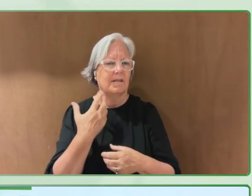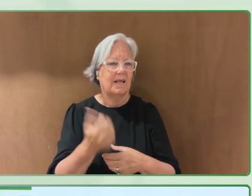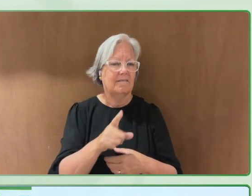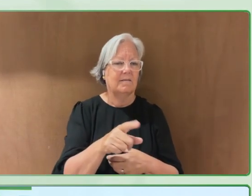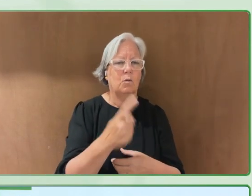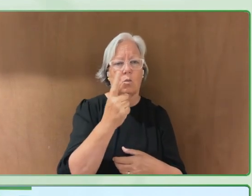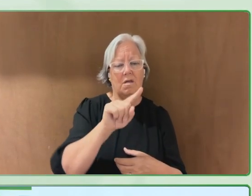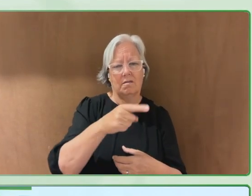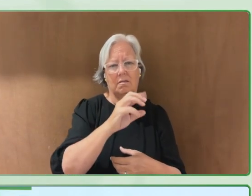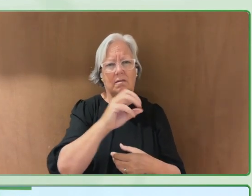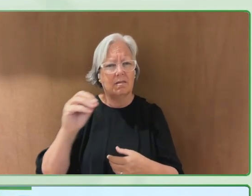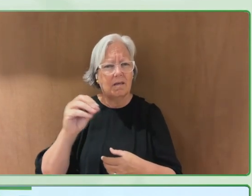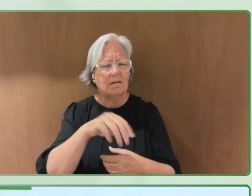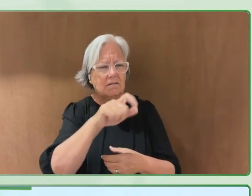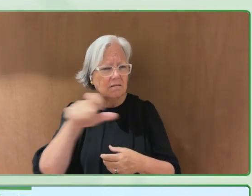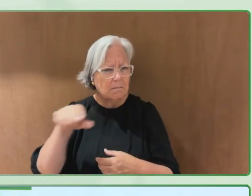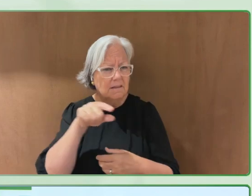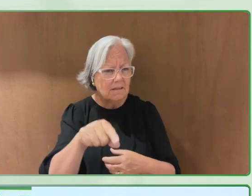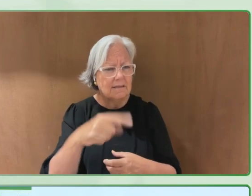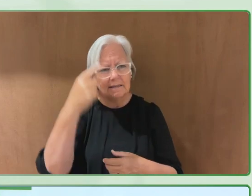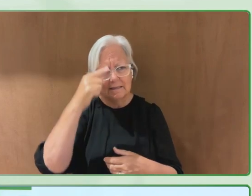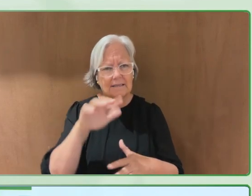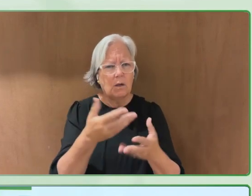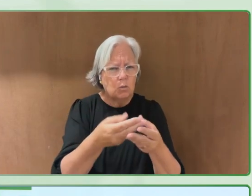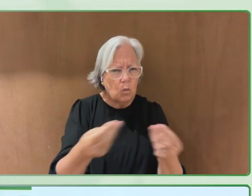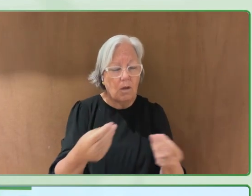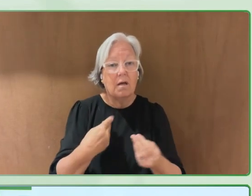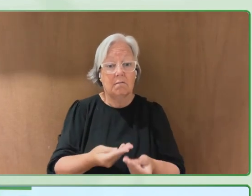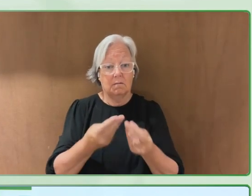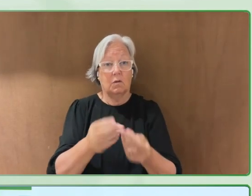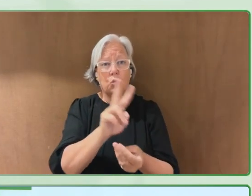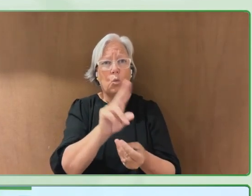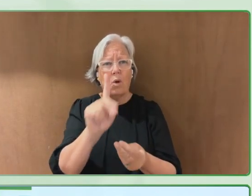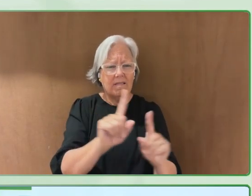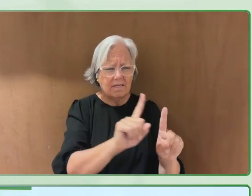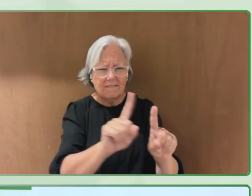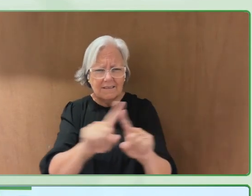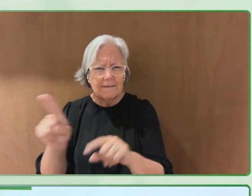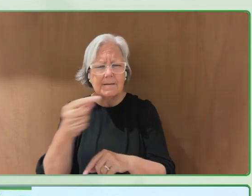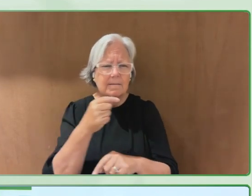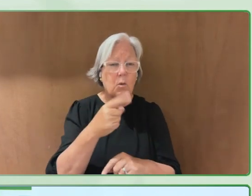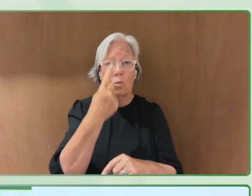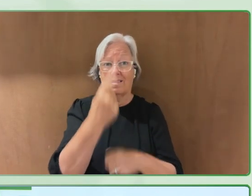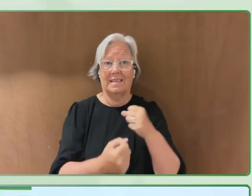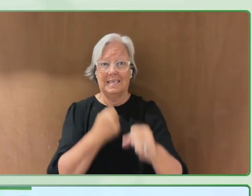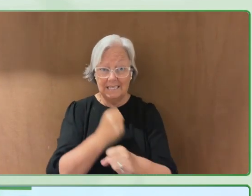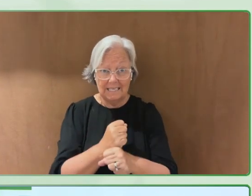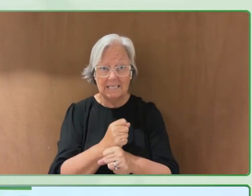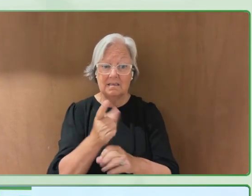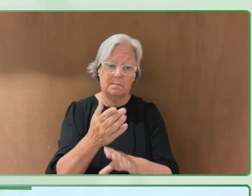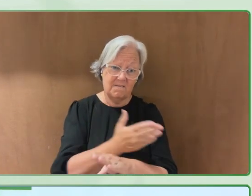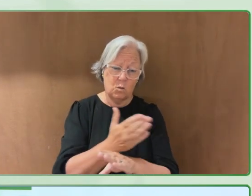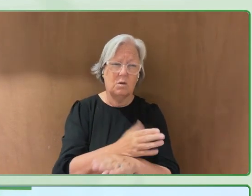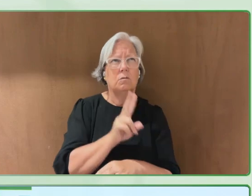21 challenges to solve. And we gave them mentorship for close to a year. before the event started, from 2014